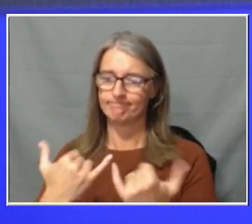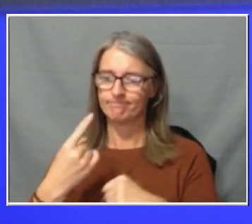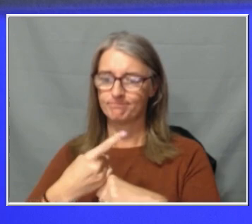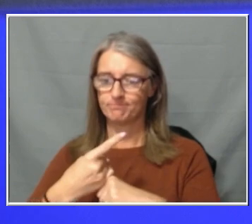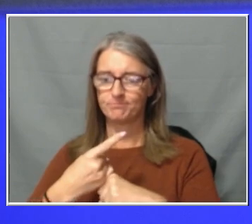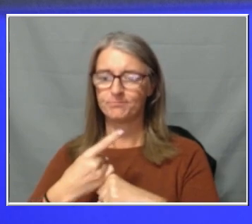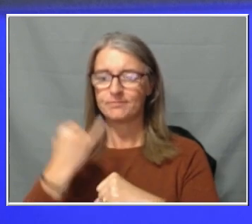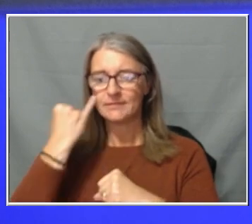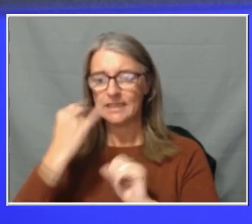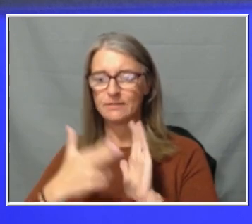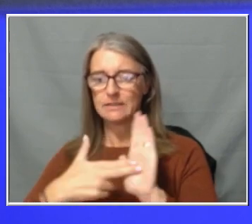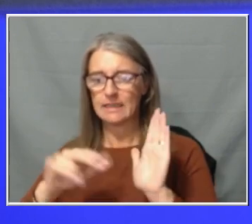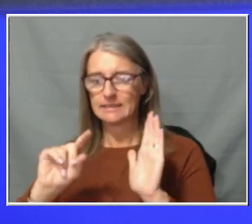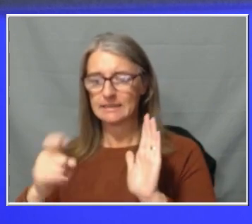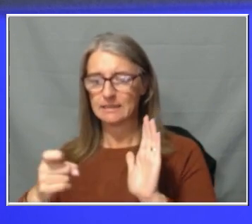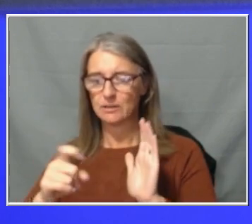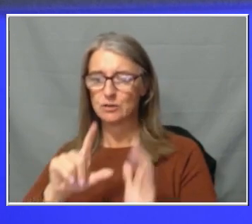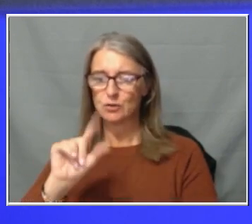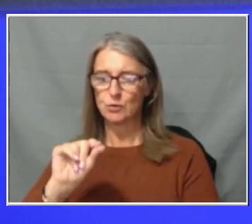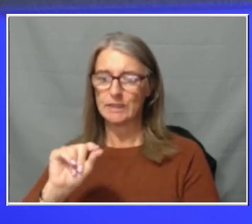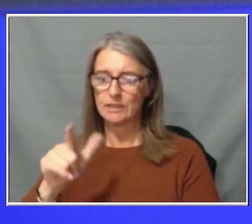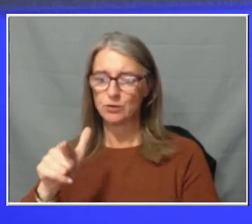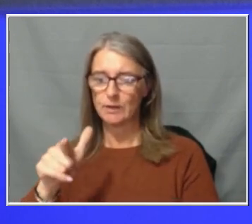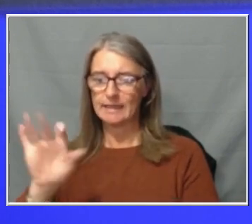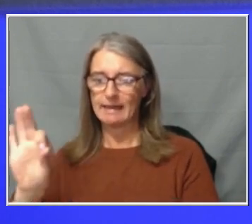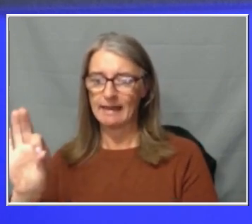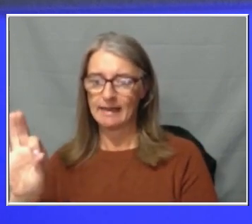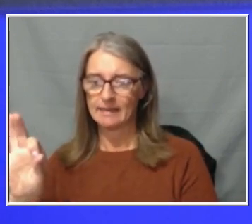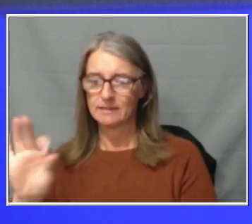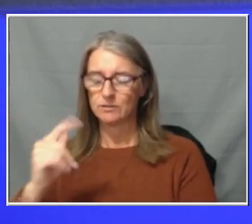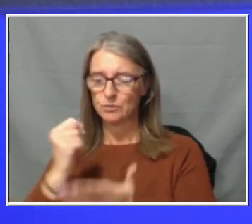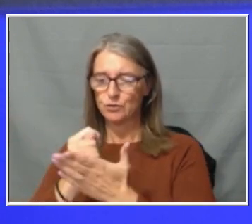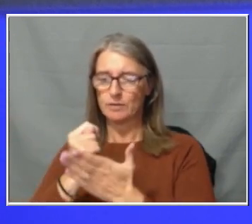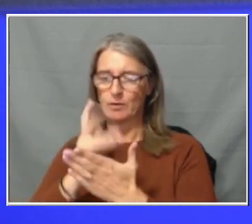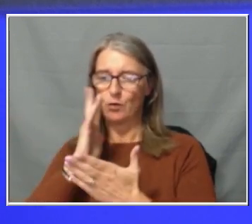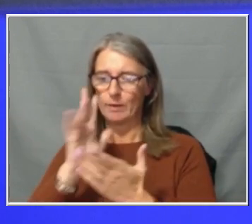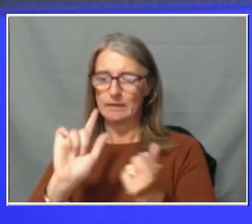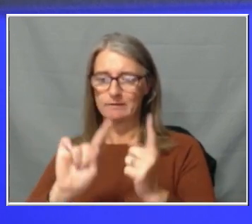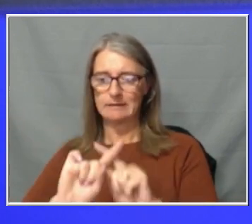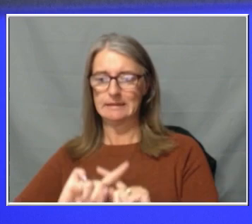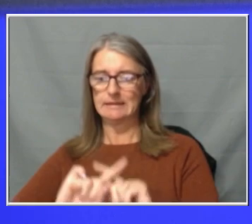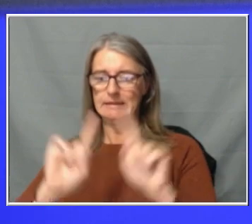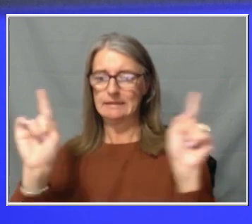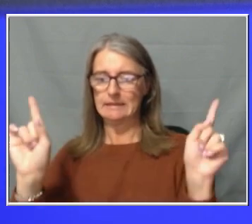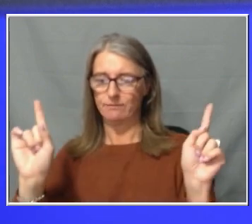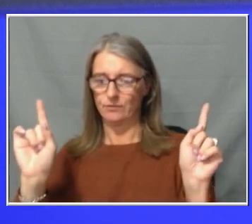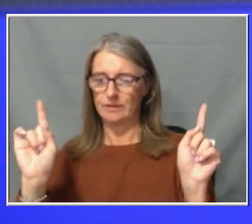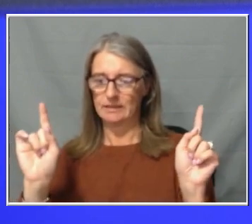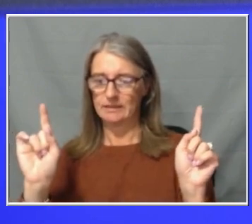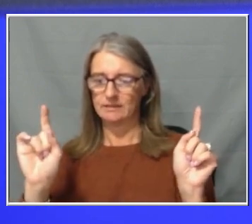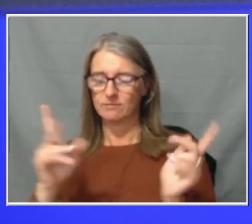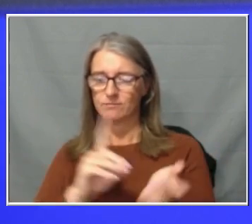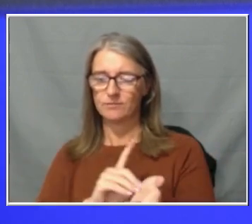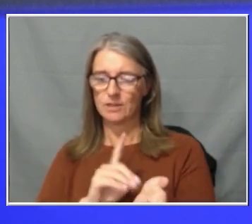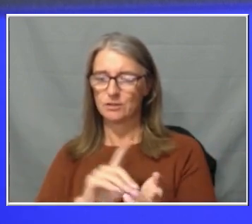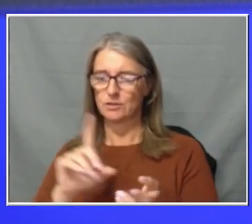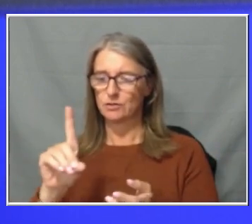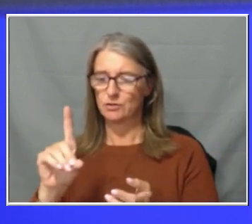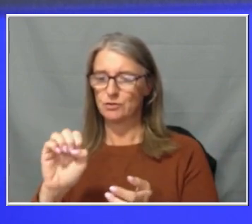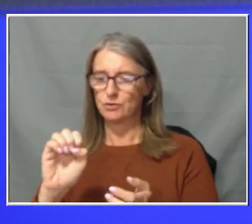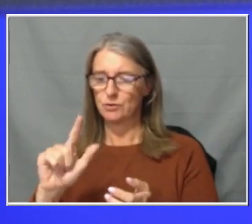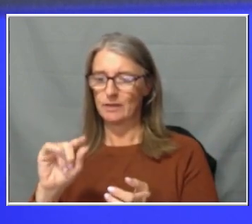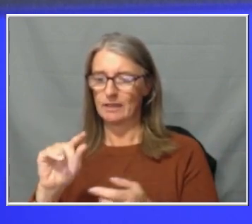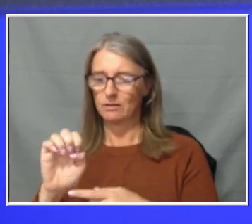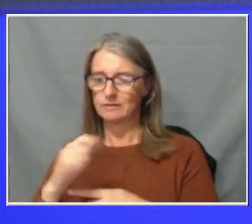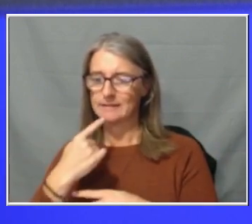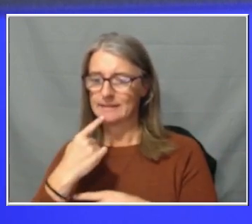was diagnosed in 2029, the treatment will be totally different, because, as Dr. Doolittle said, not only